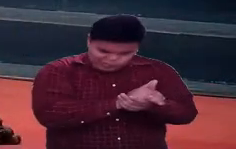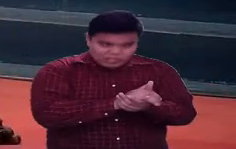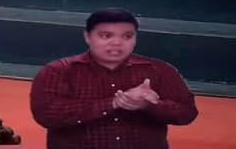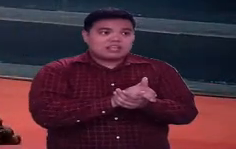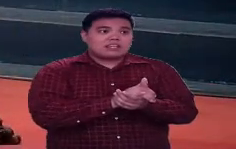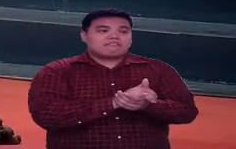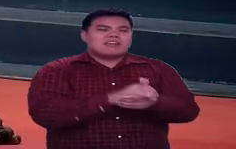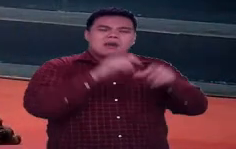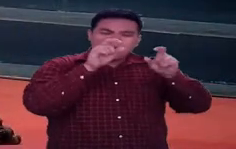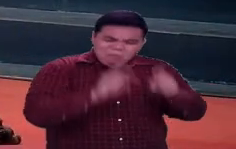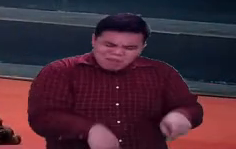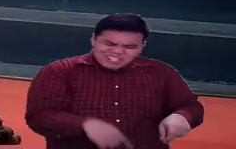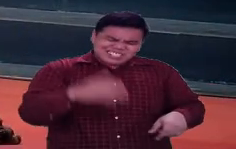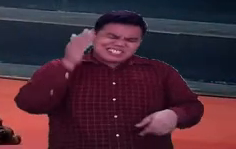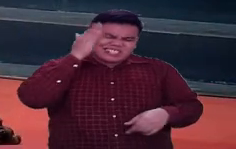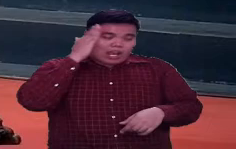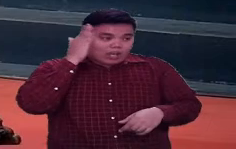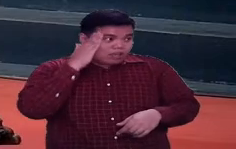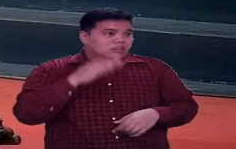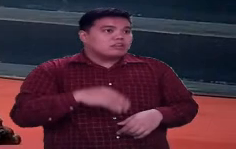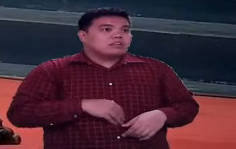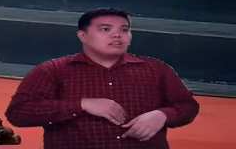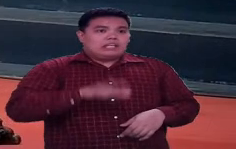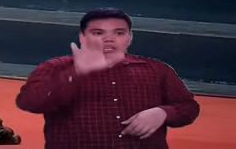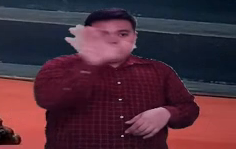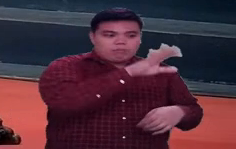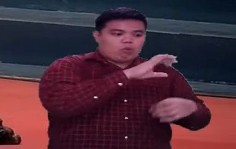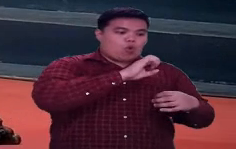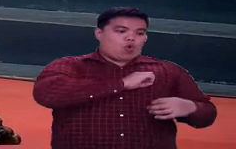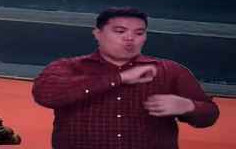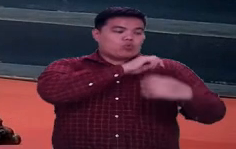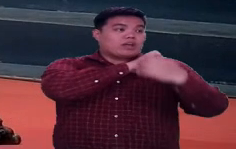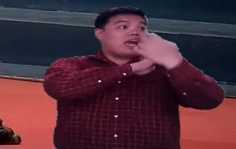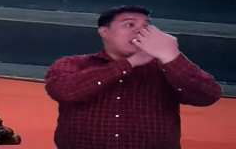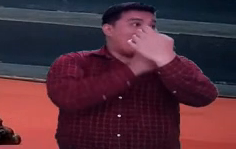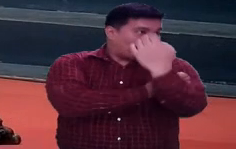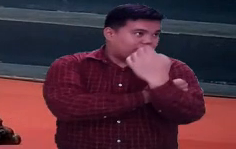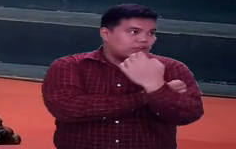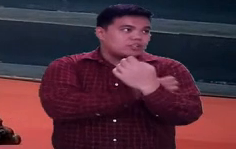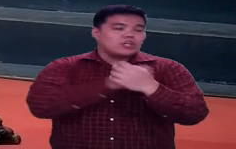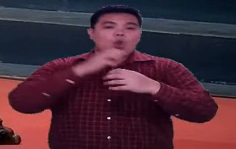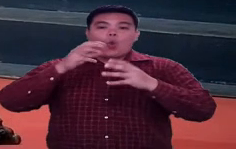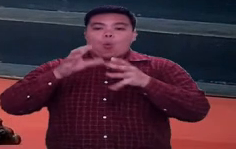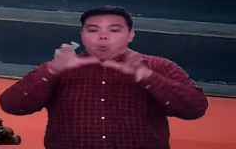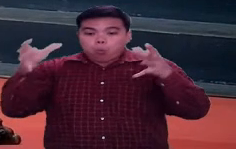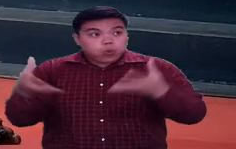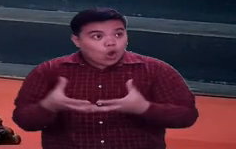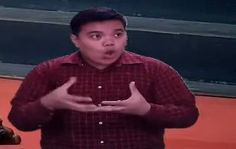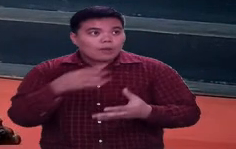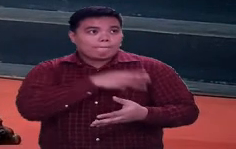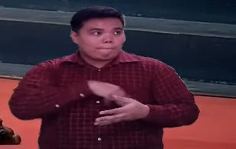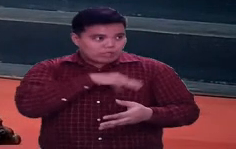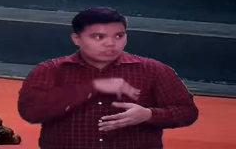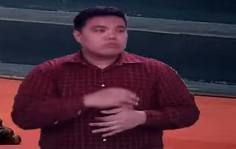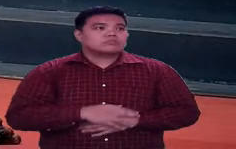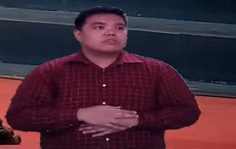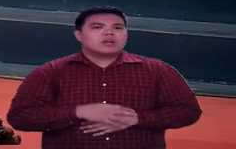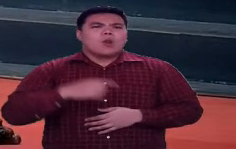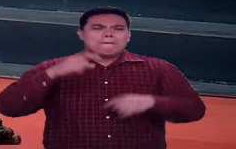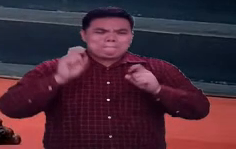be intentional about our efforts in world evangelism. We need to be